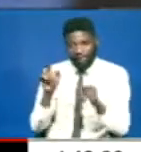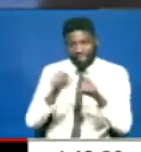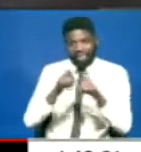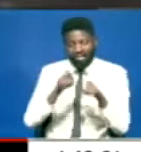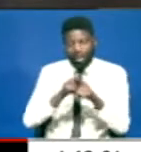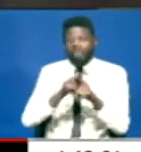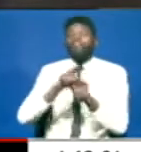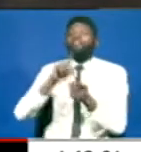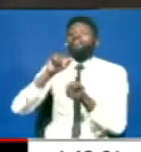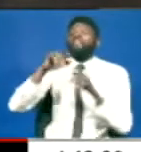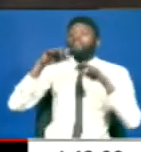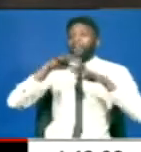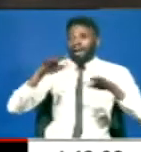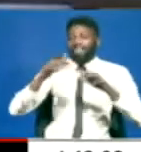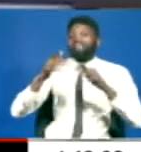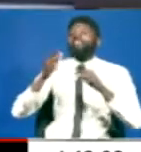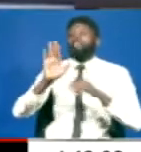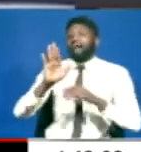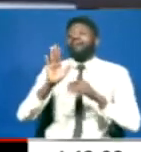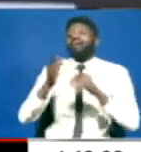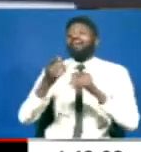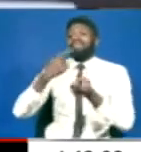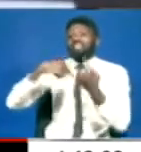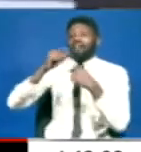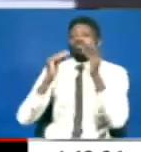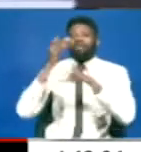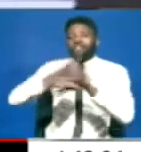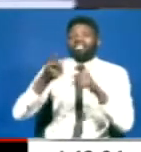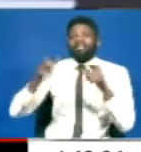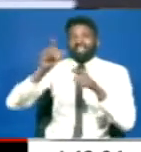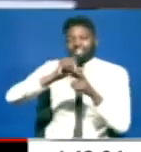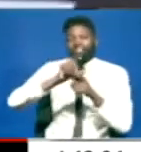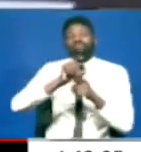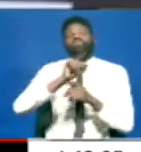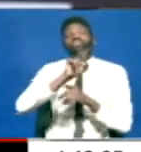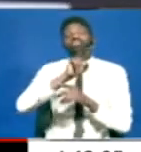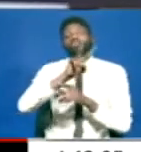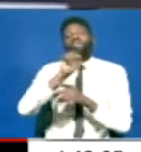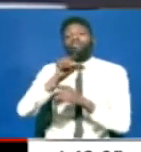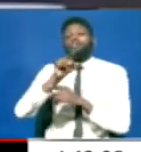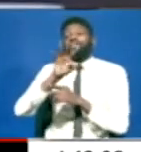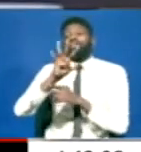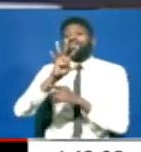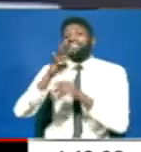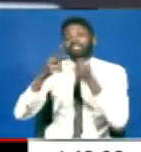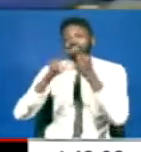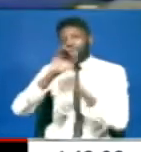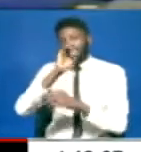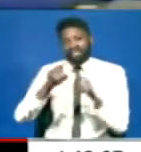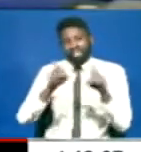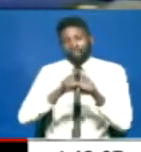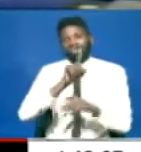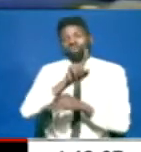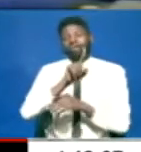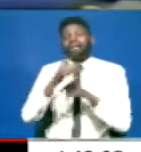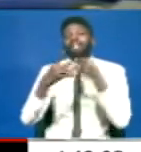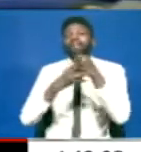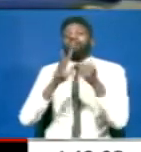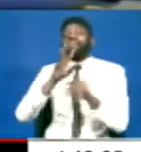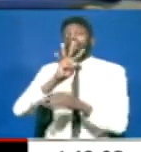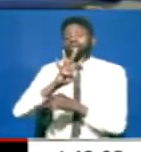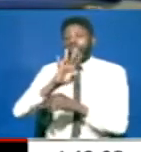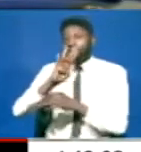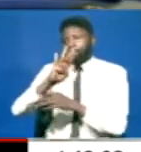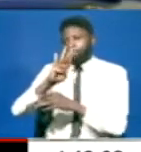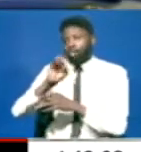turnover increased in Q2 2022 by 2.47%, with 195 billion worth of bonds being traded compared